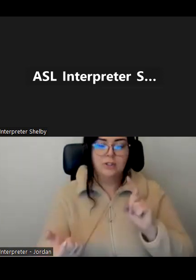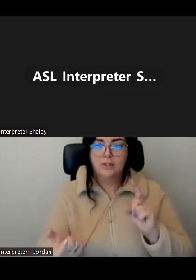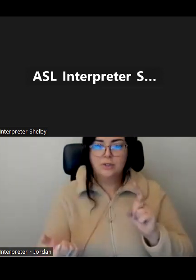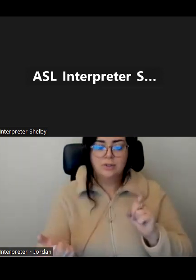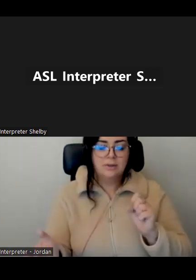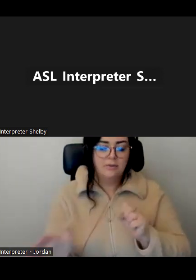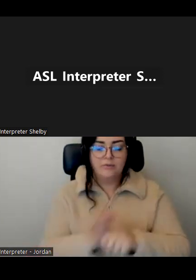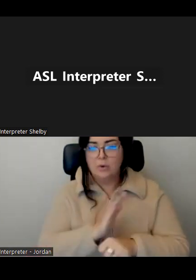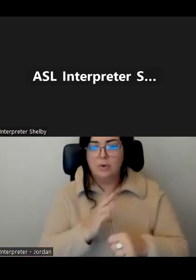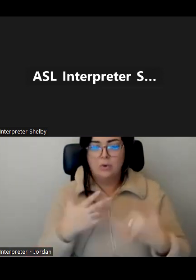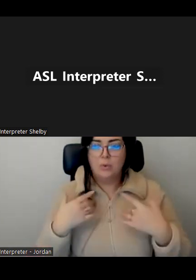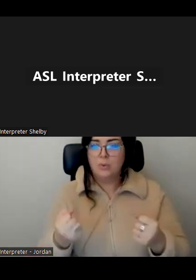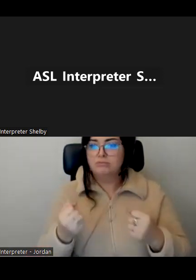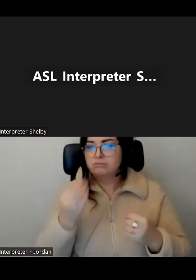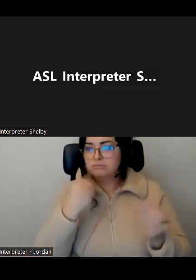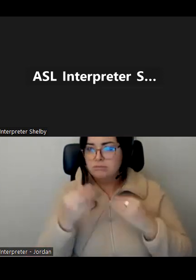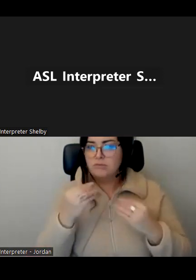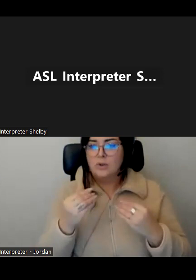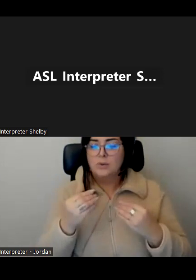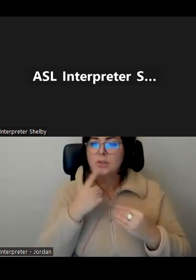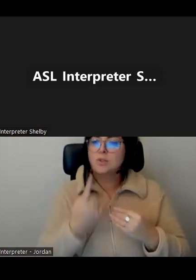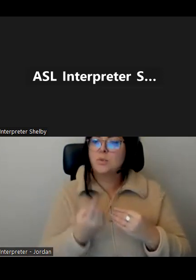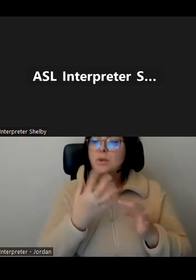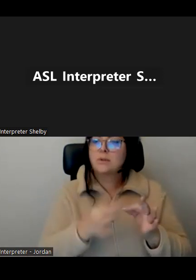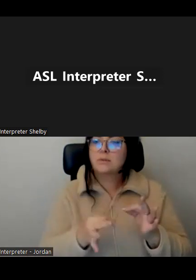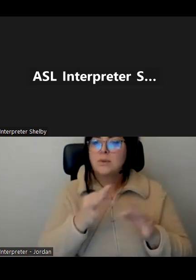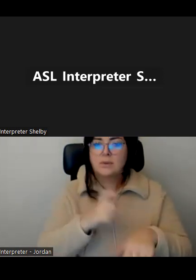overhaul of your current diet.